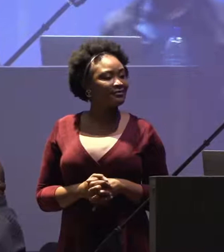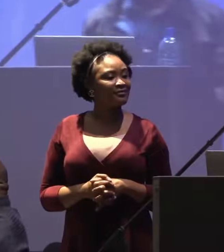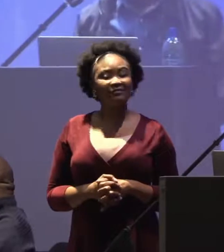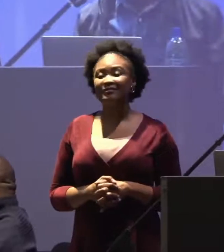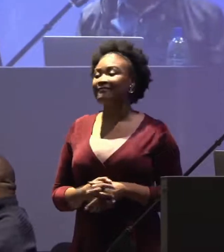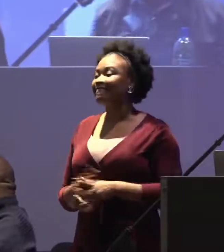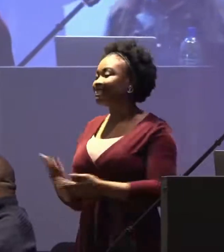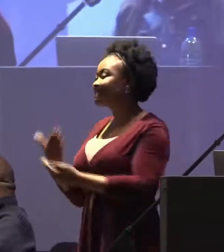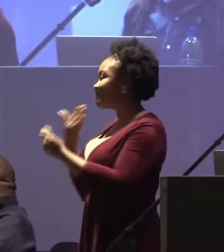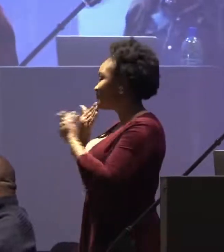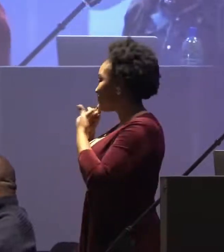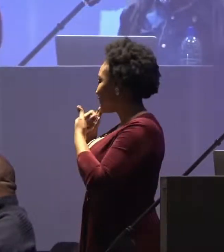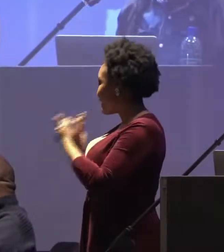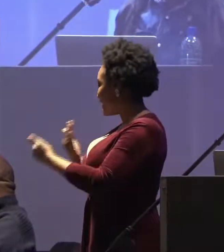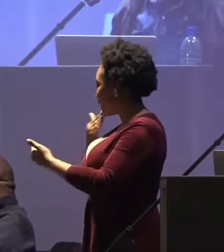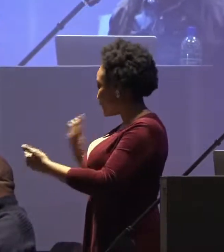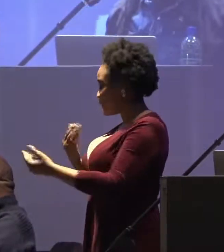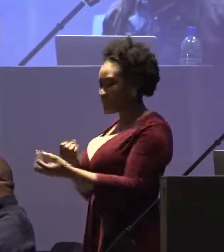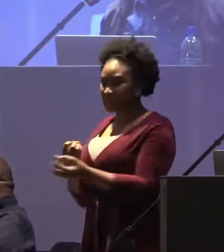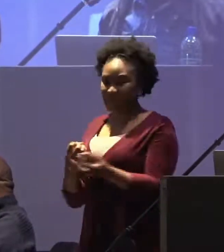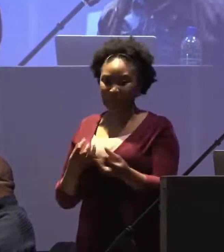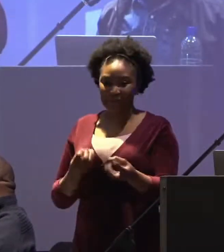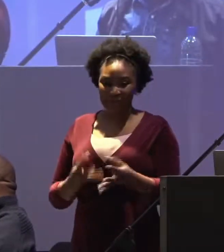Thank you, Mr. Mavumengwana.